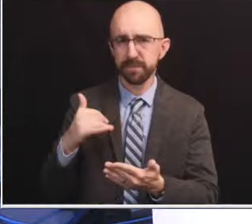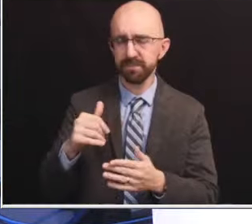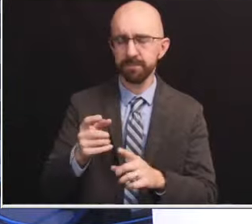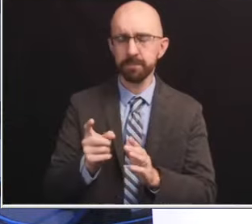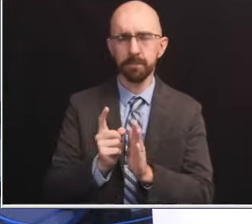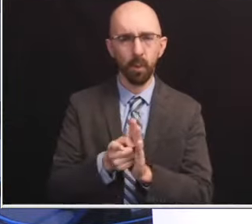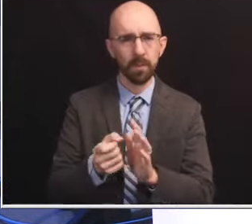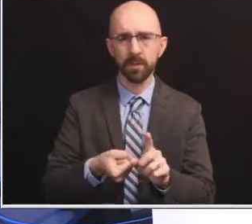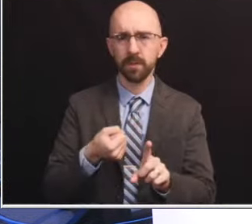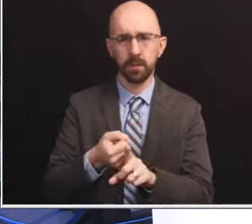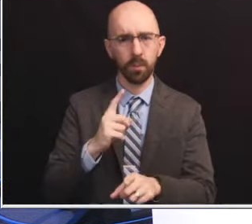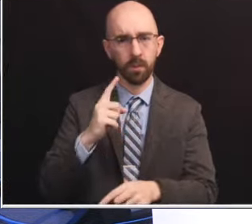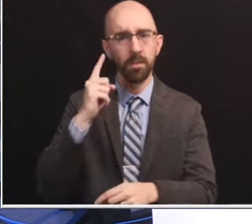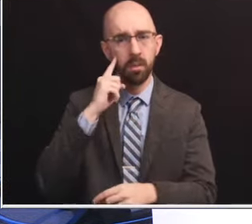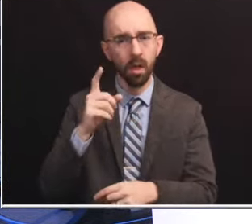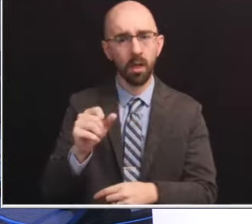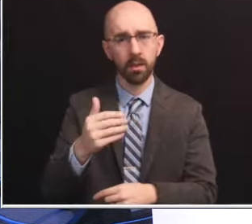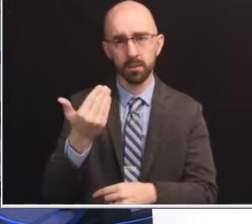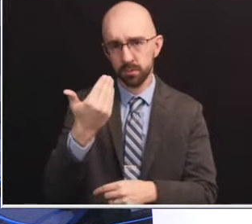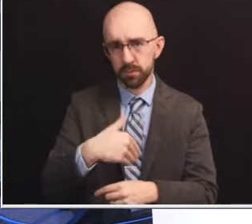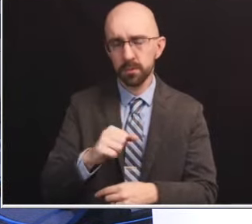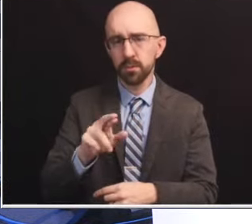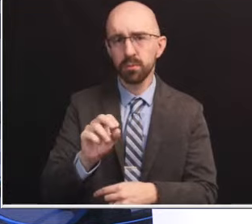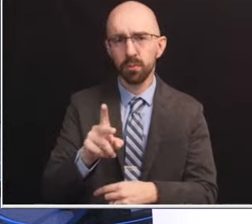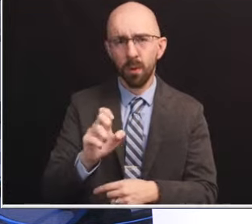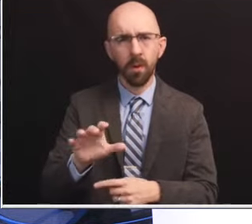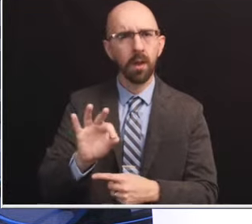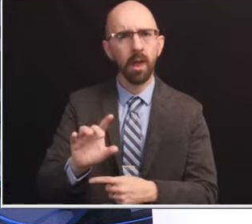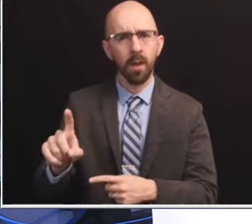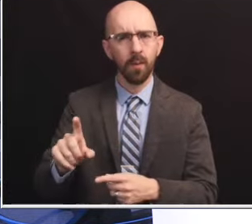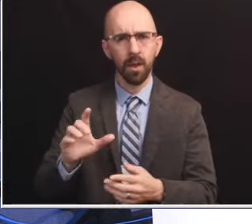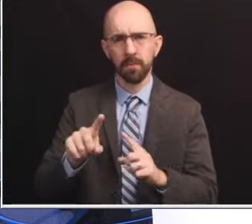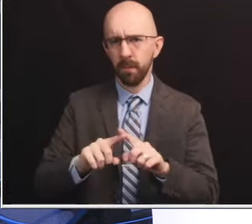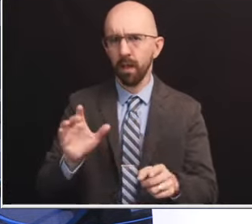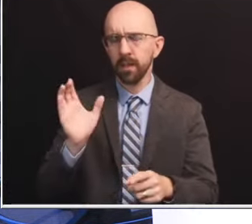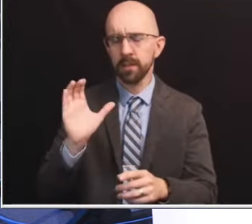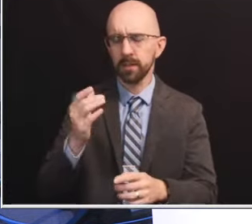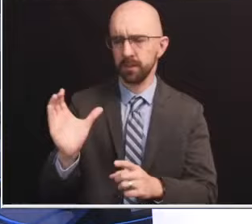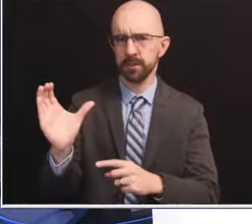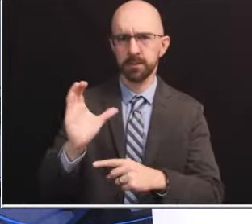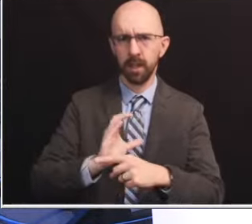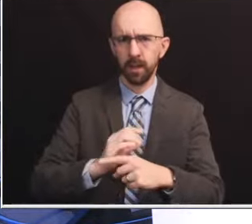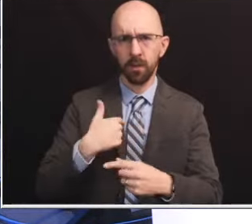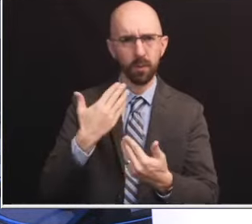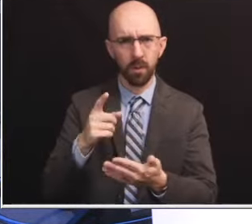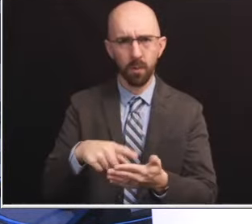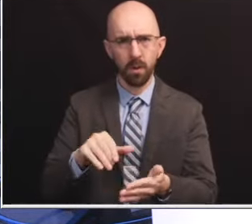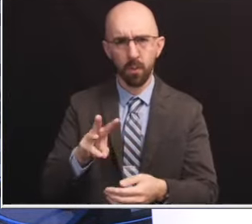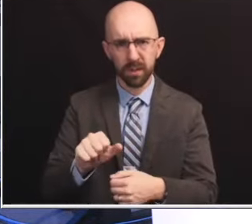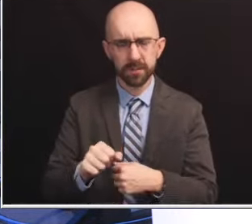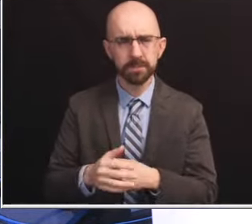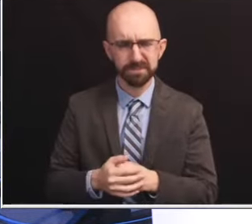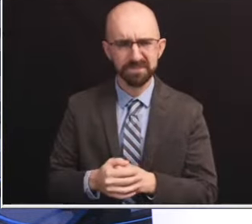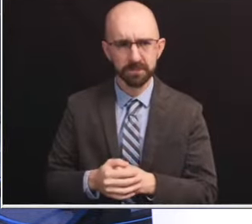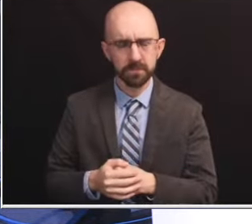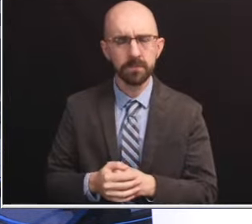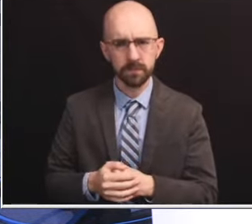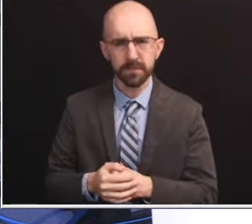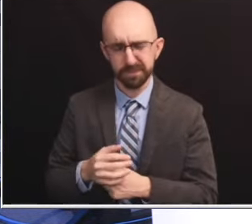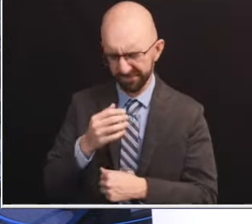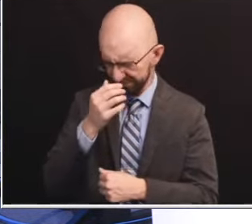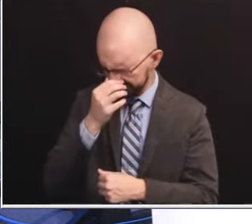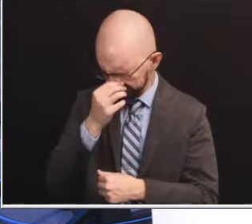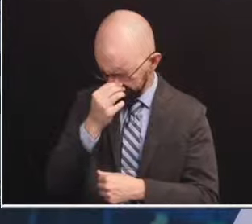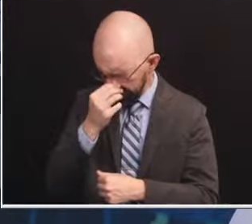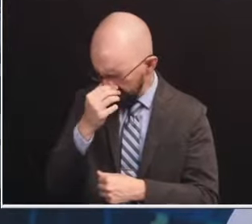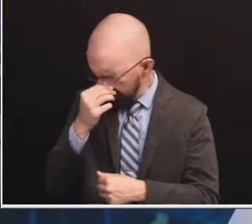having a stroke, and we called 911, and it turns out it was sundowning, and we had no idea what it was. Yeah, certainly. I mean, could be a lot of